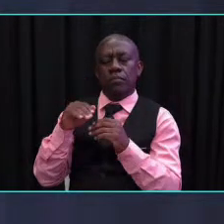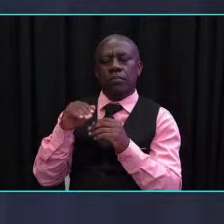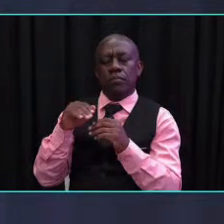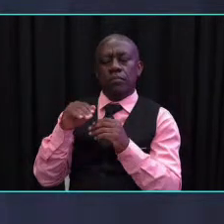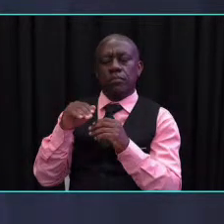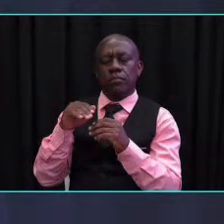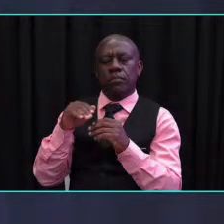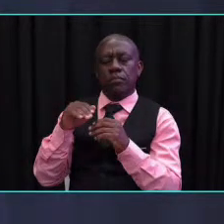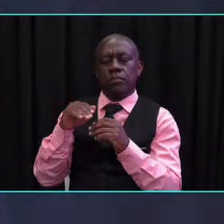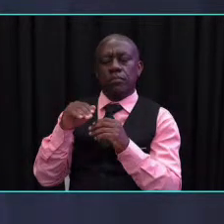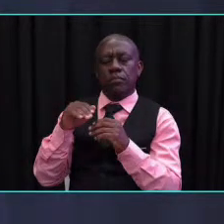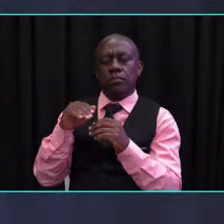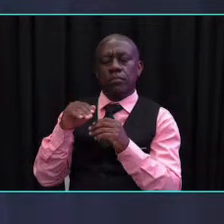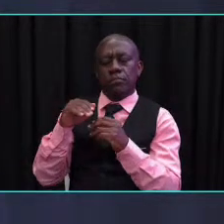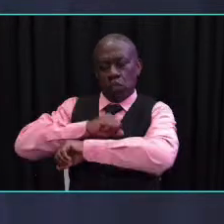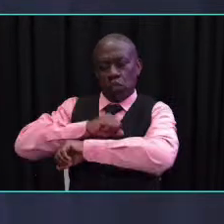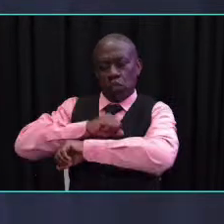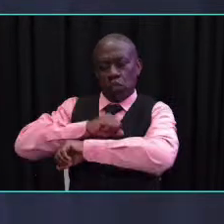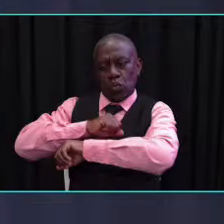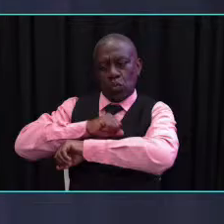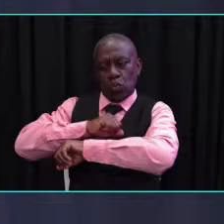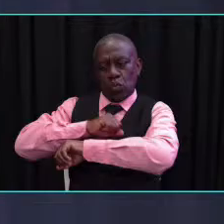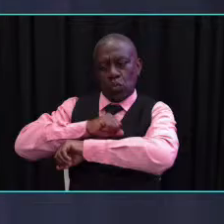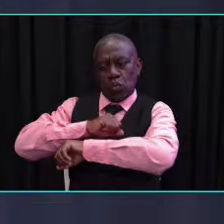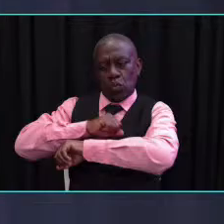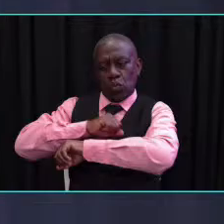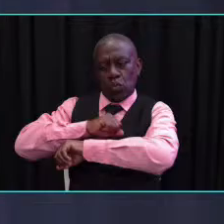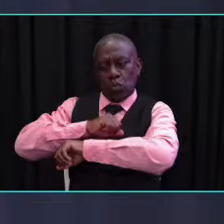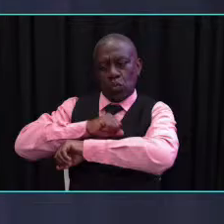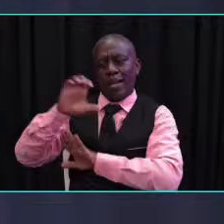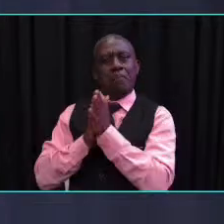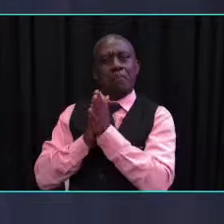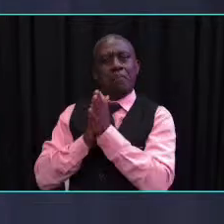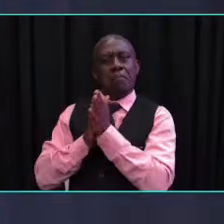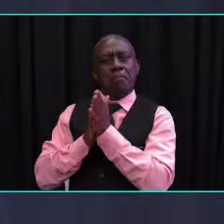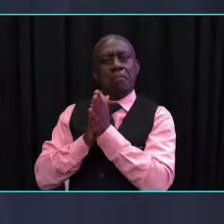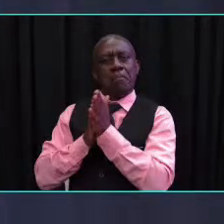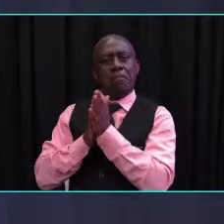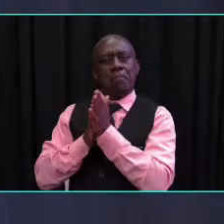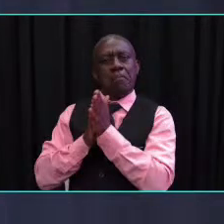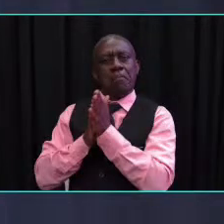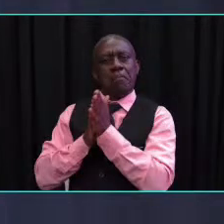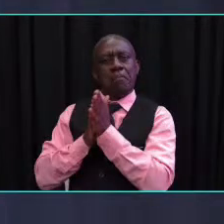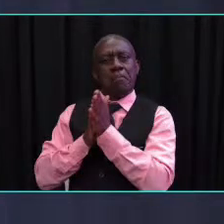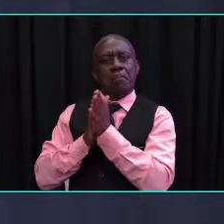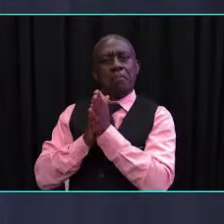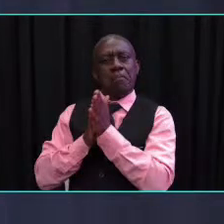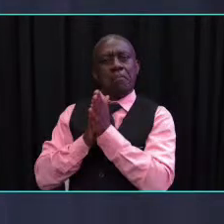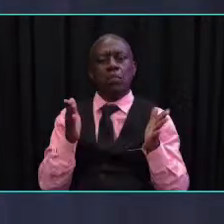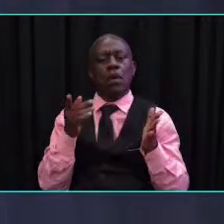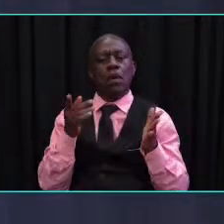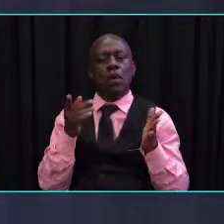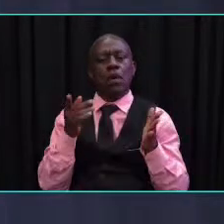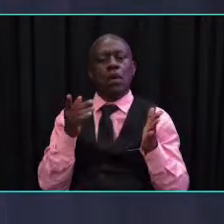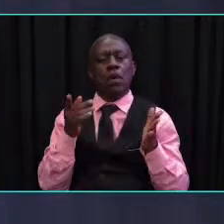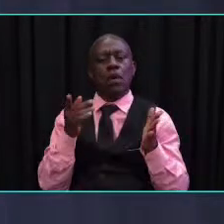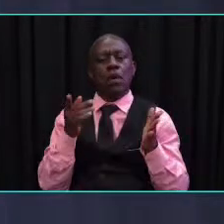pursue it because they were exposed at a very early age. So it's a question of